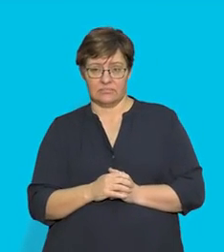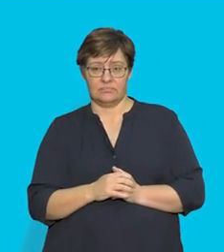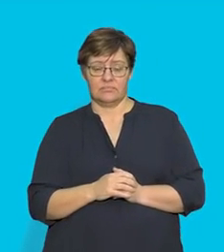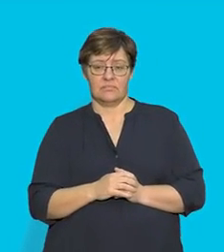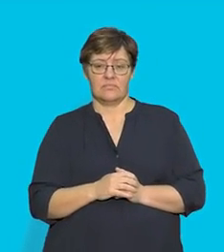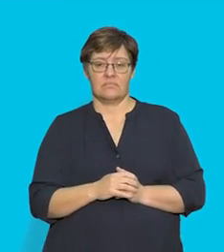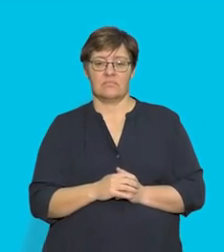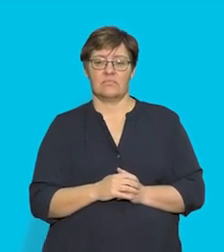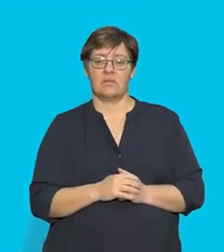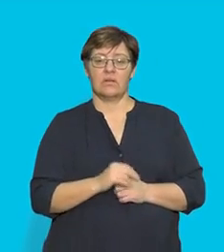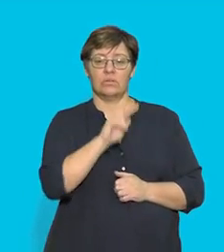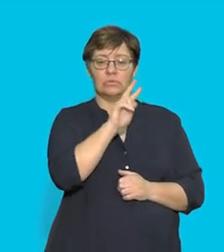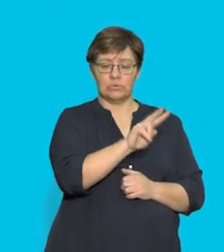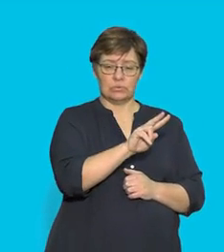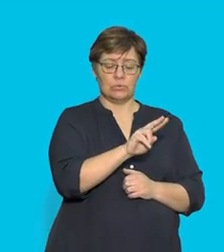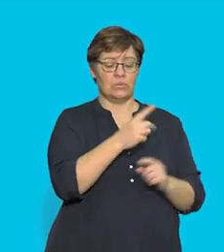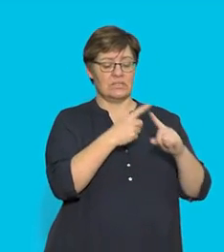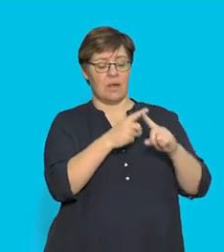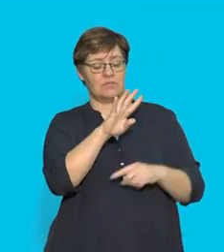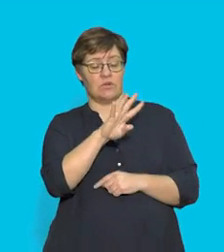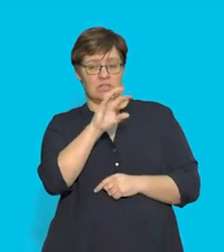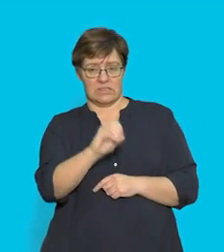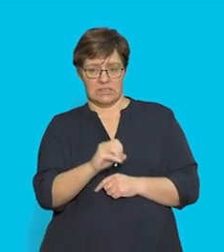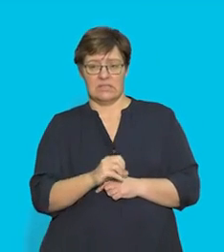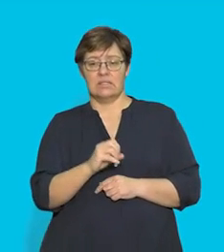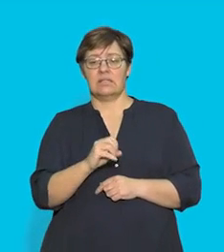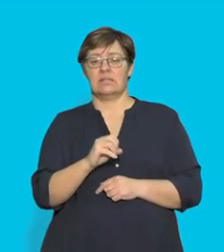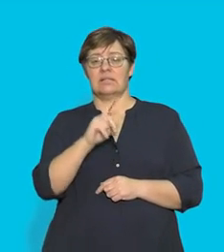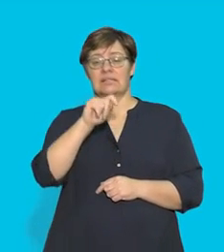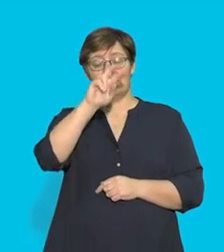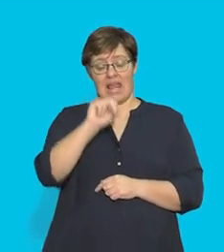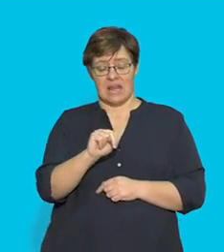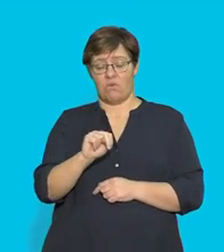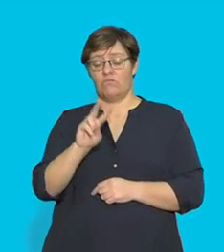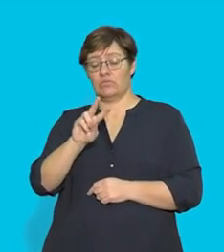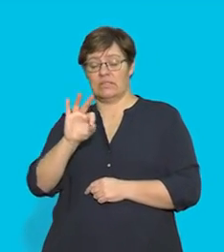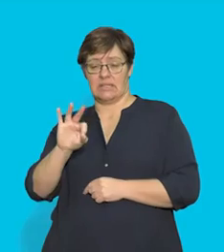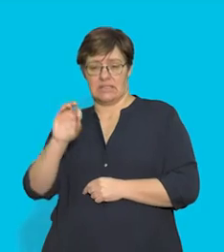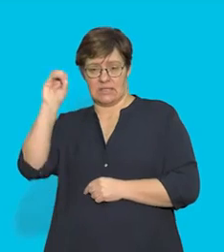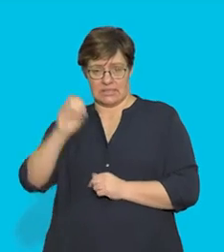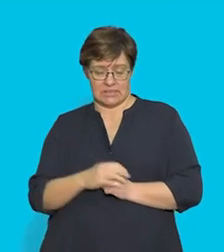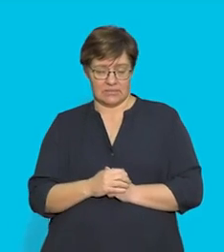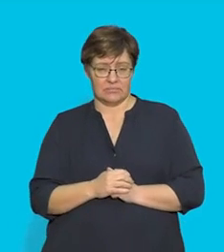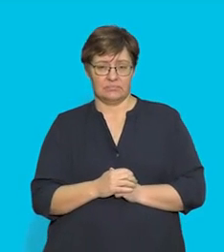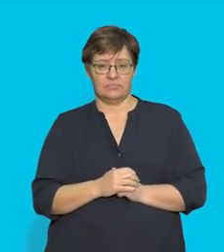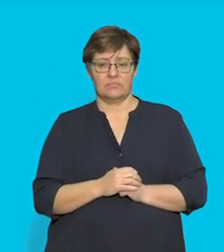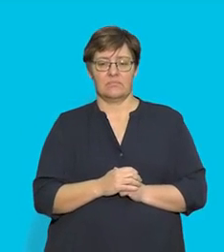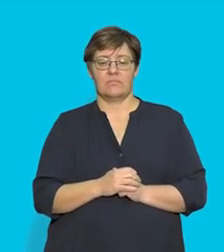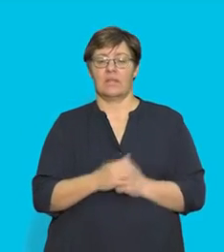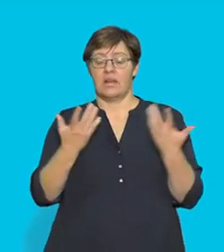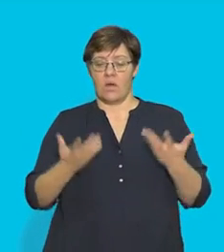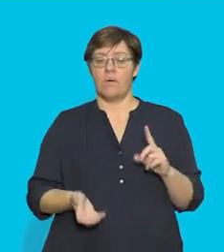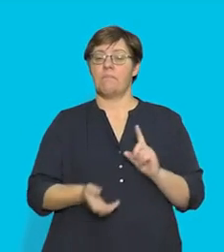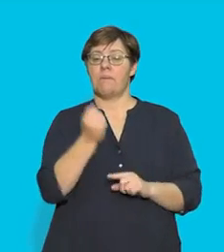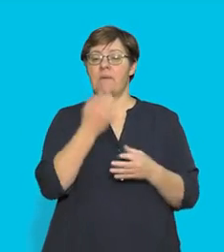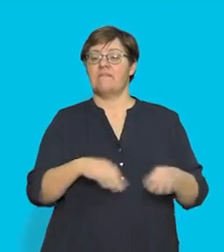23. So we're going to end up with 2 times 40 times tan of 23 degrees.